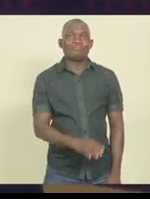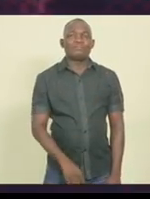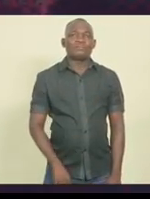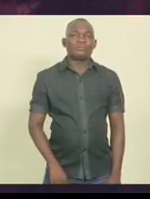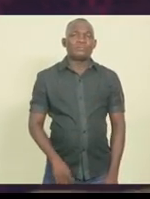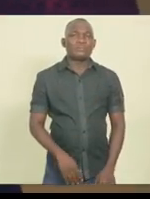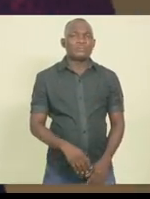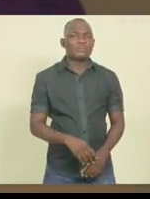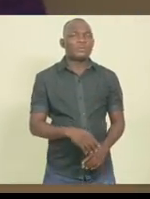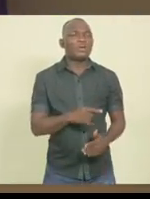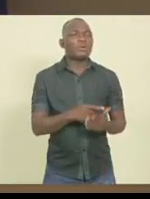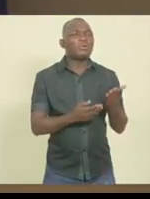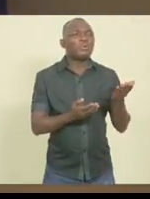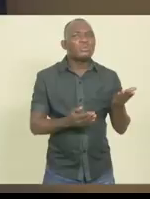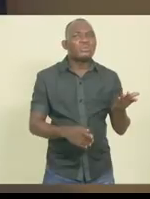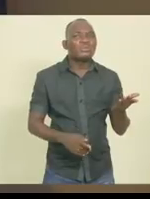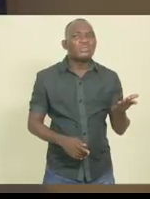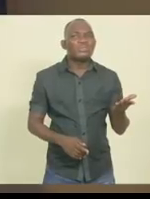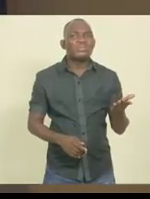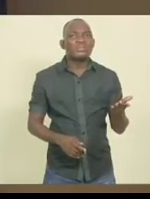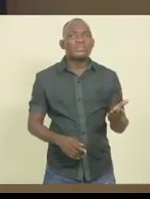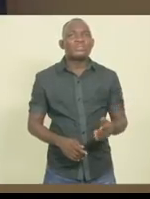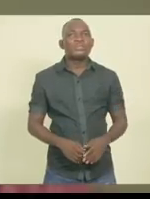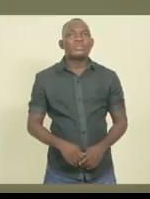Who do you work for? What?